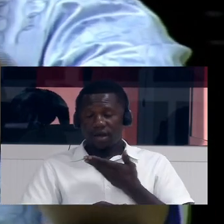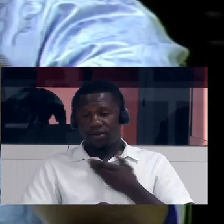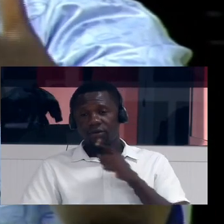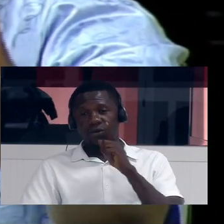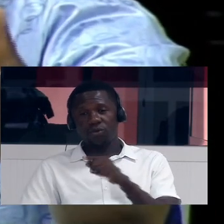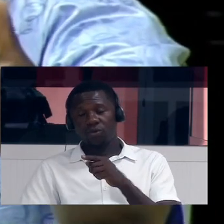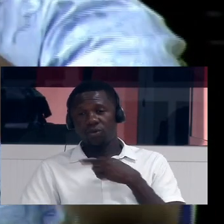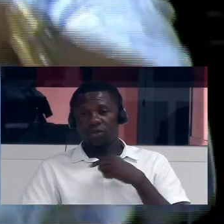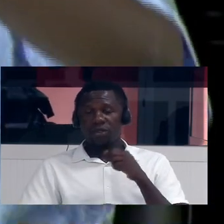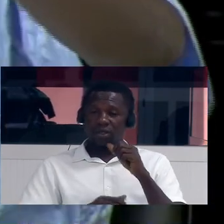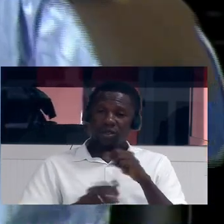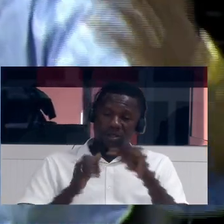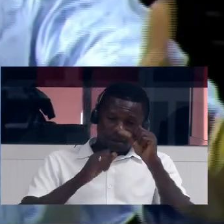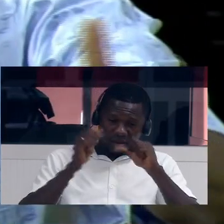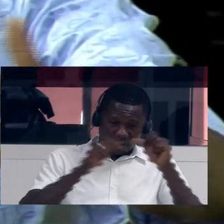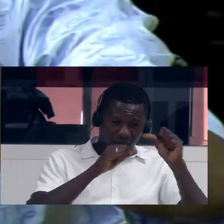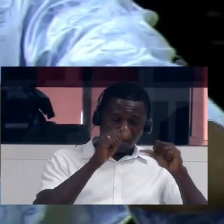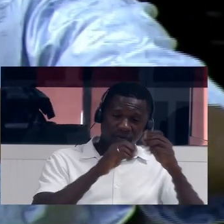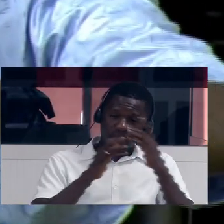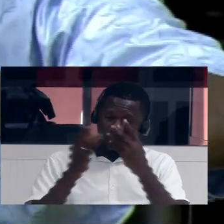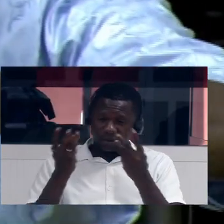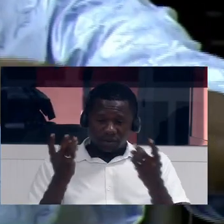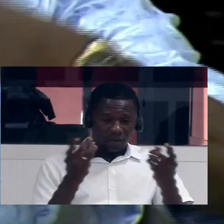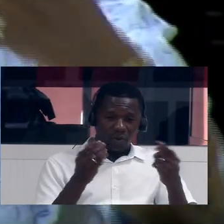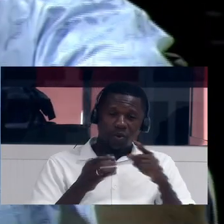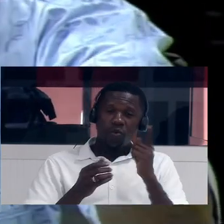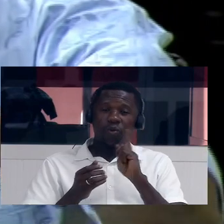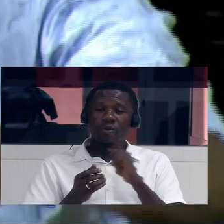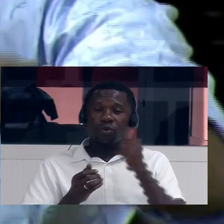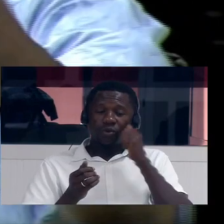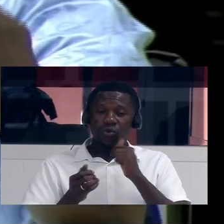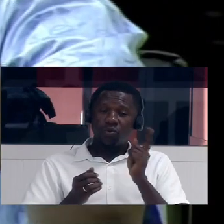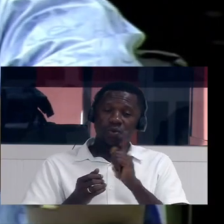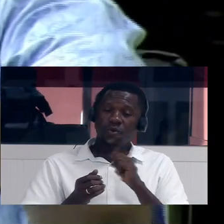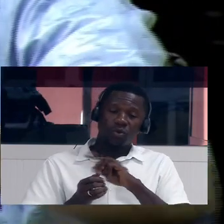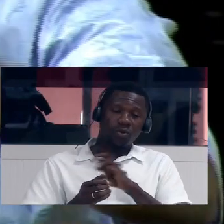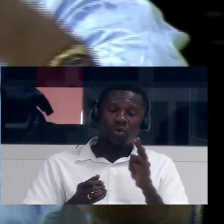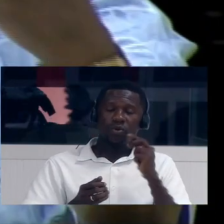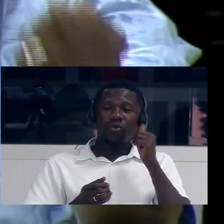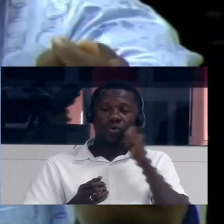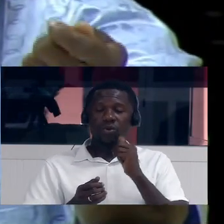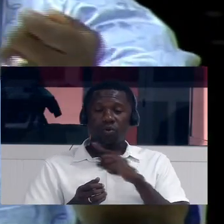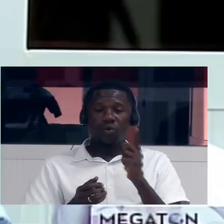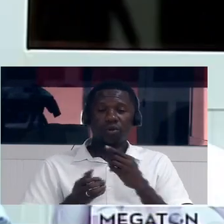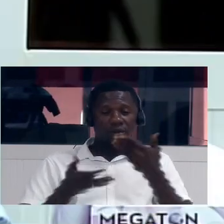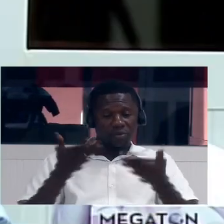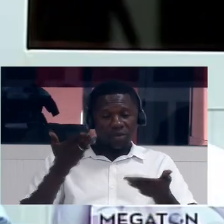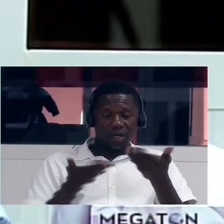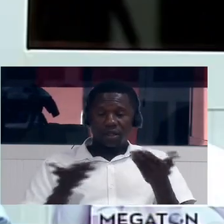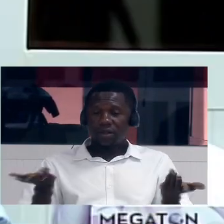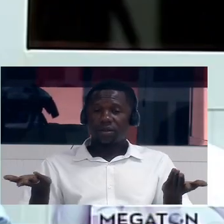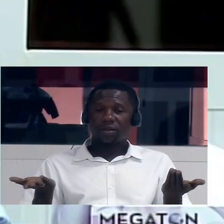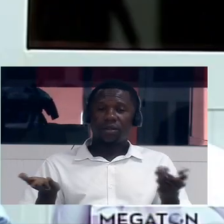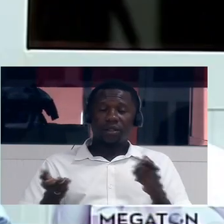the quartering job of assessing what was used and what was not used and what was left. Isn't